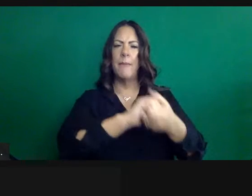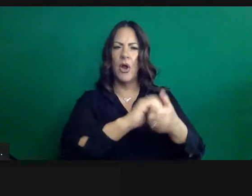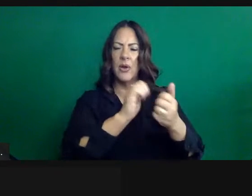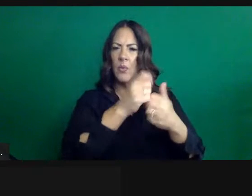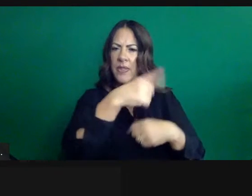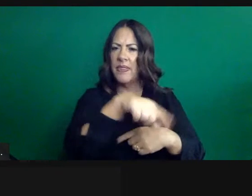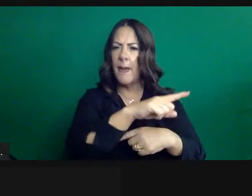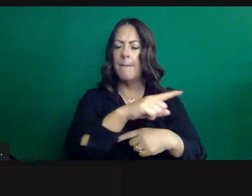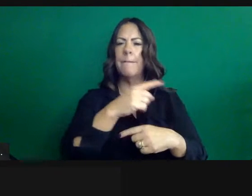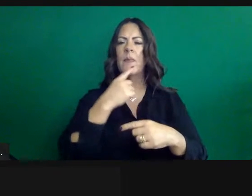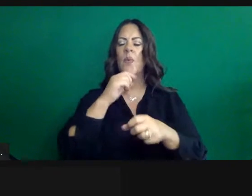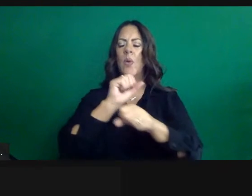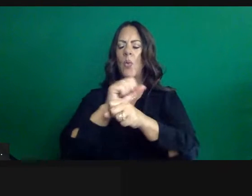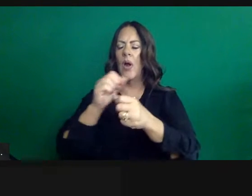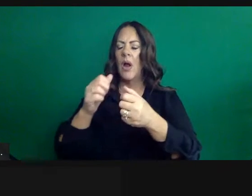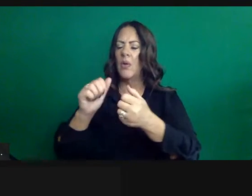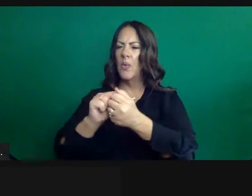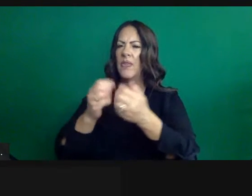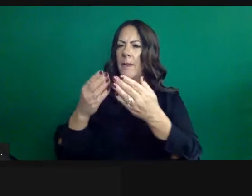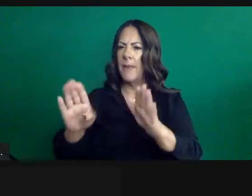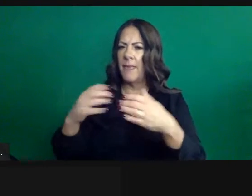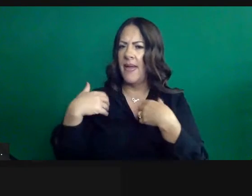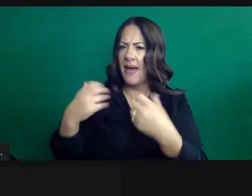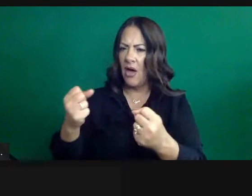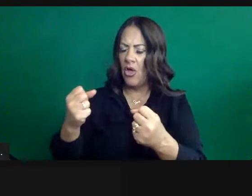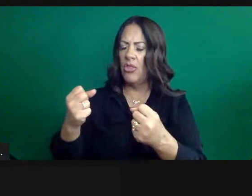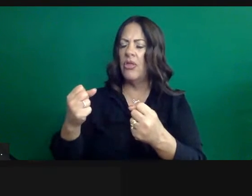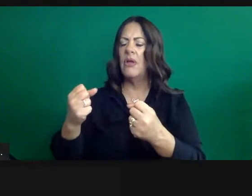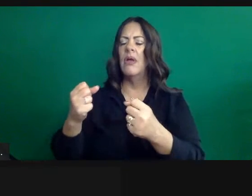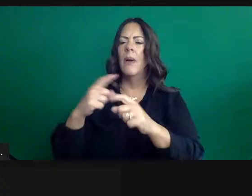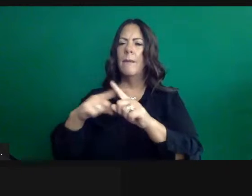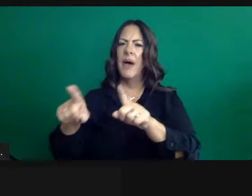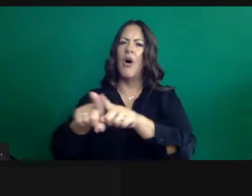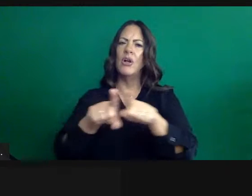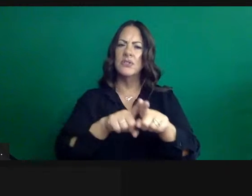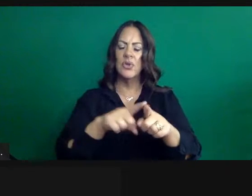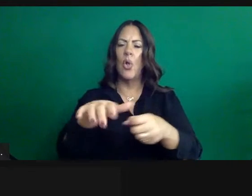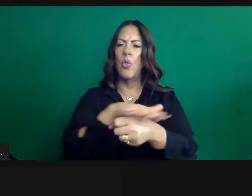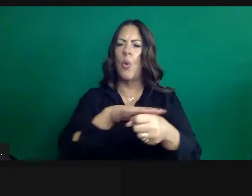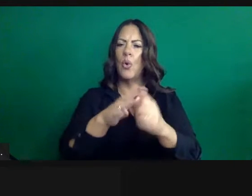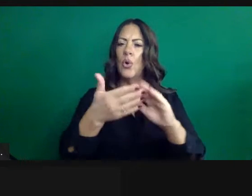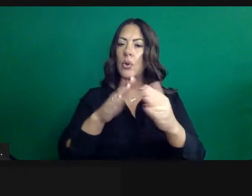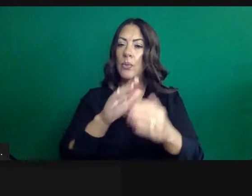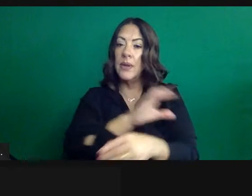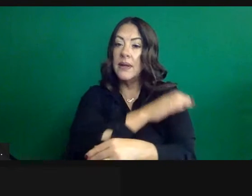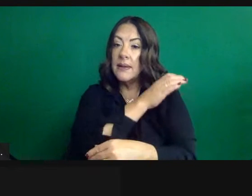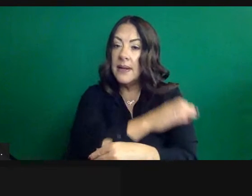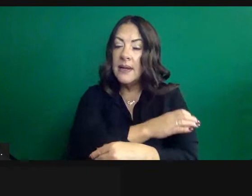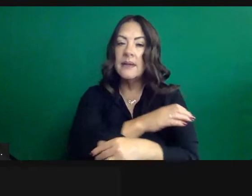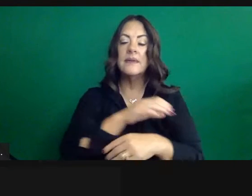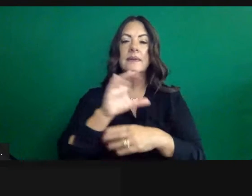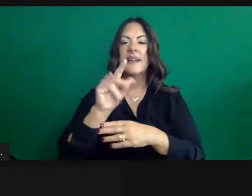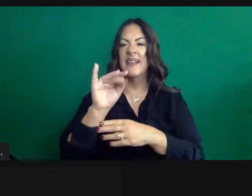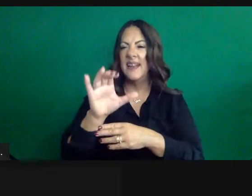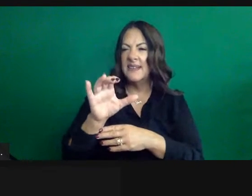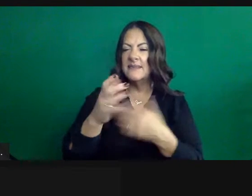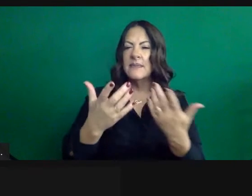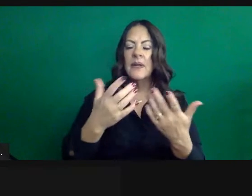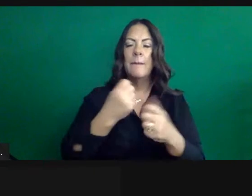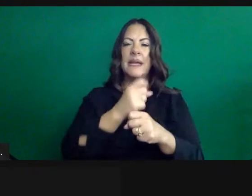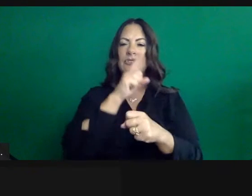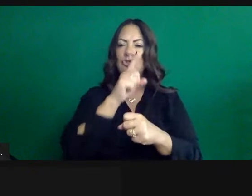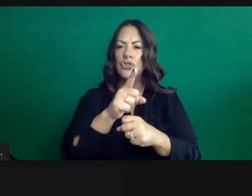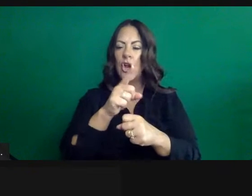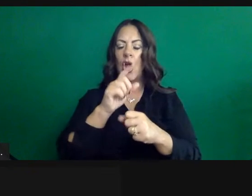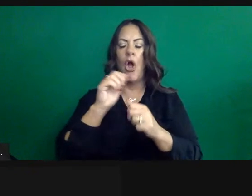our local public health partners, but local community clinics and others to ensure that all the populations